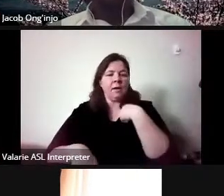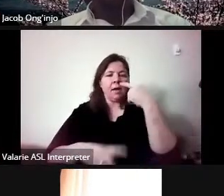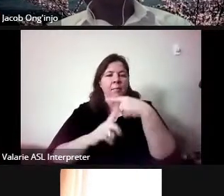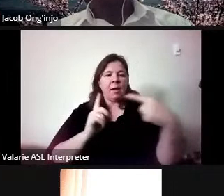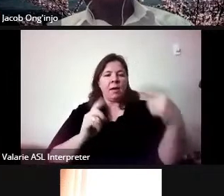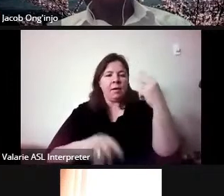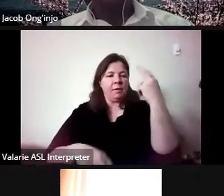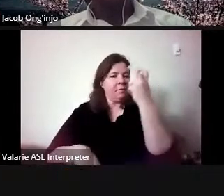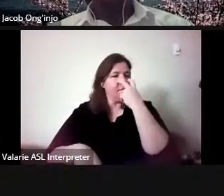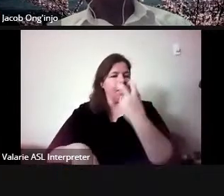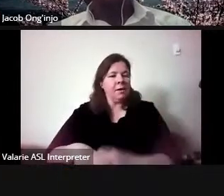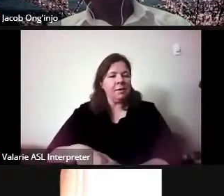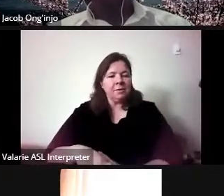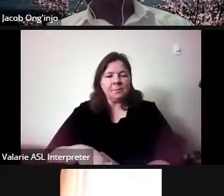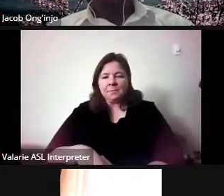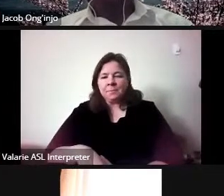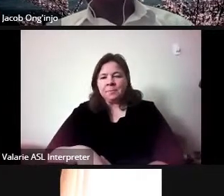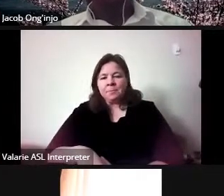blind.